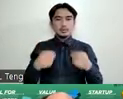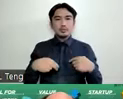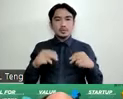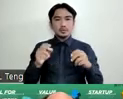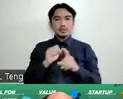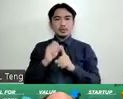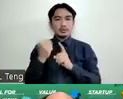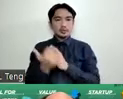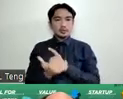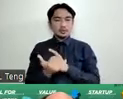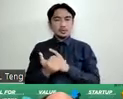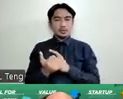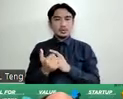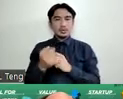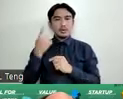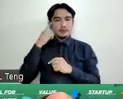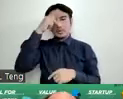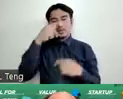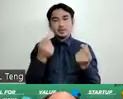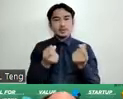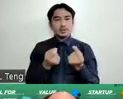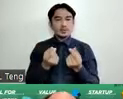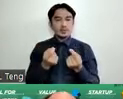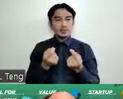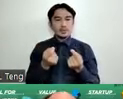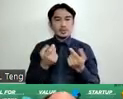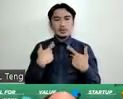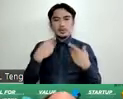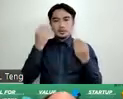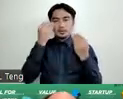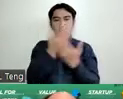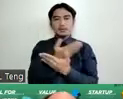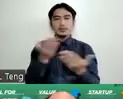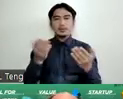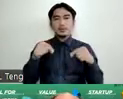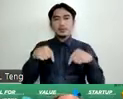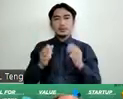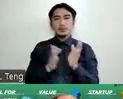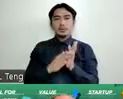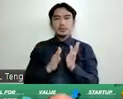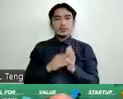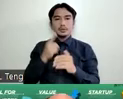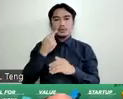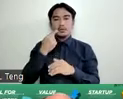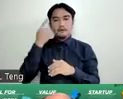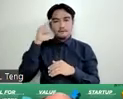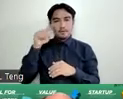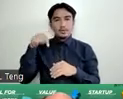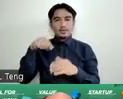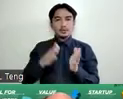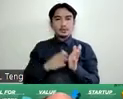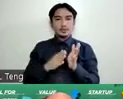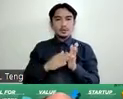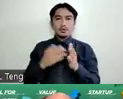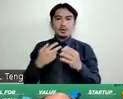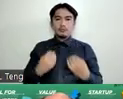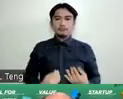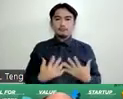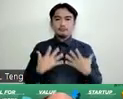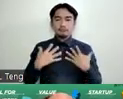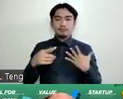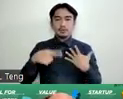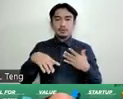the last. And our philosophy is telling everyone that the school is the logical place to grow enlightened, empowered, and